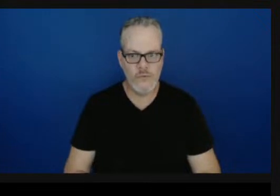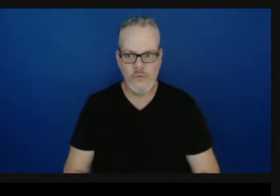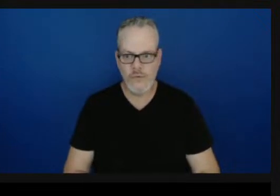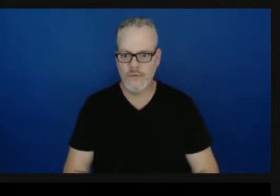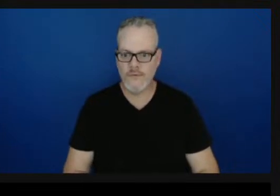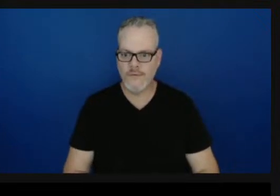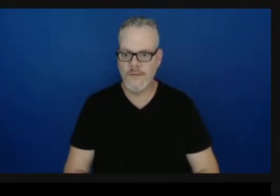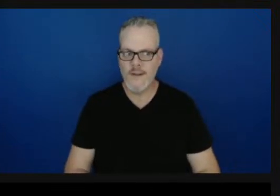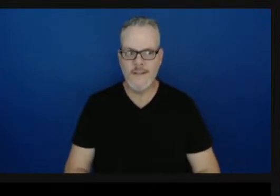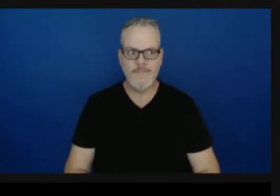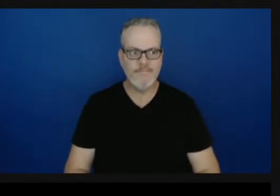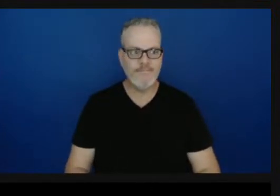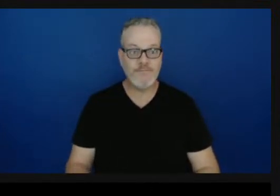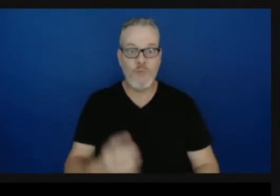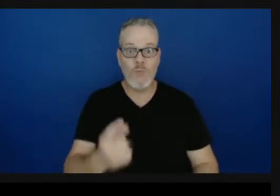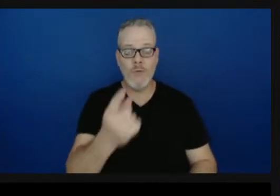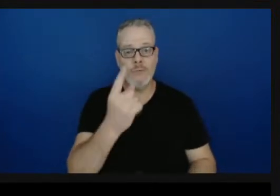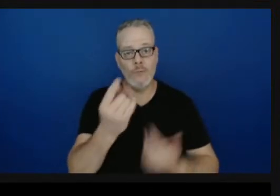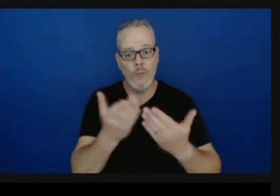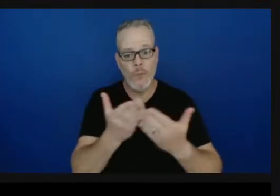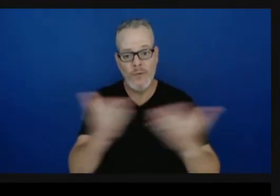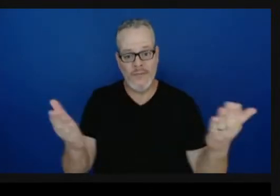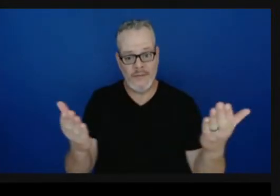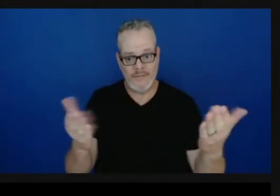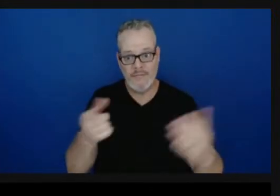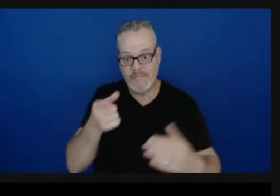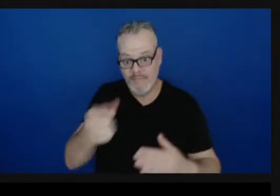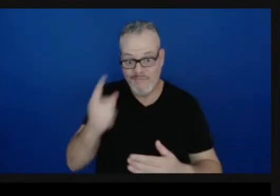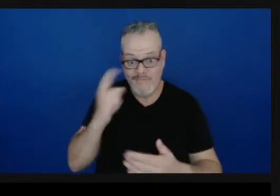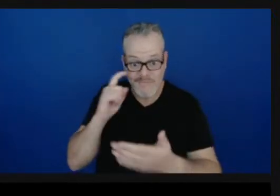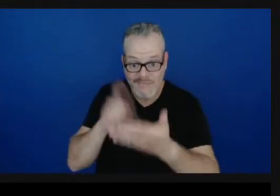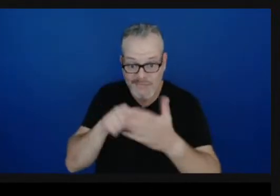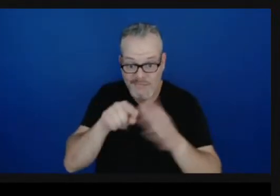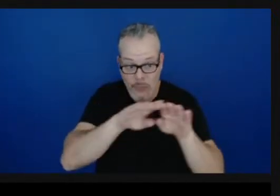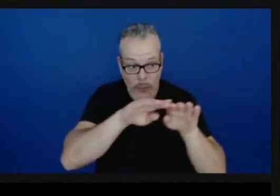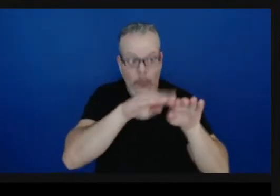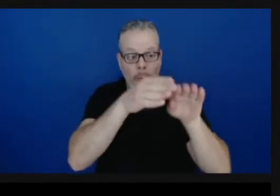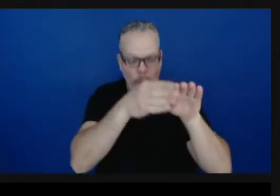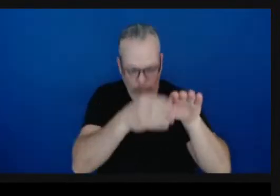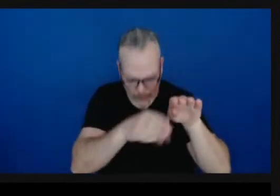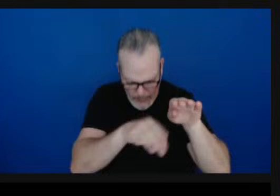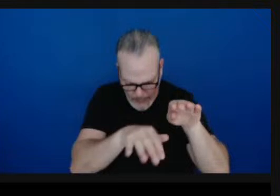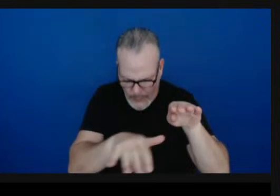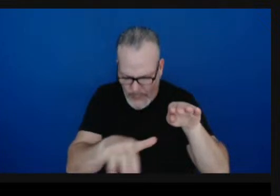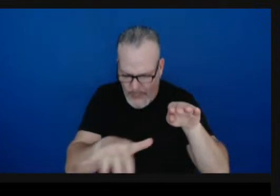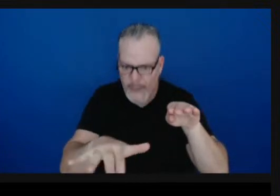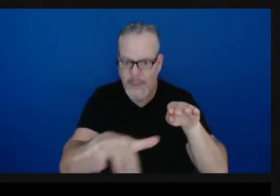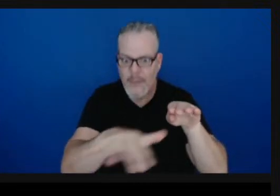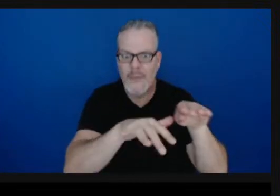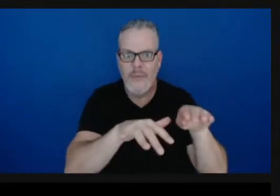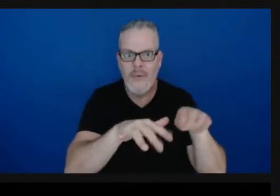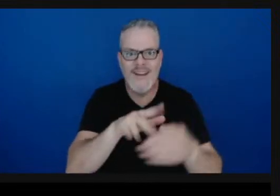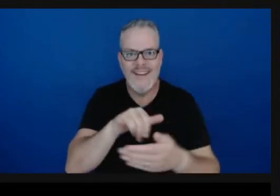So one thing to note is right here you see where the lavas flowed down and over from the Komomo eruption. This was